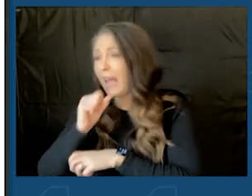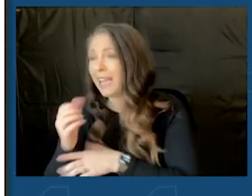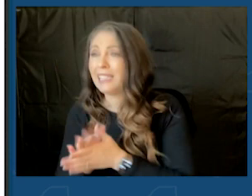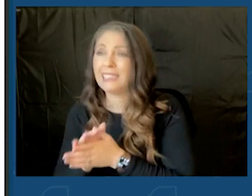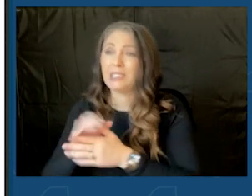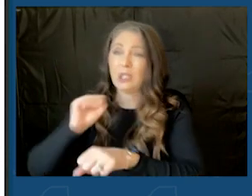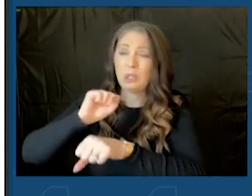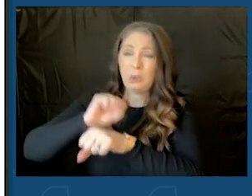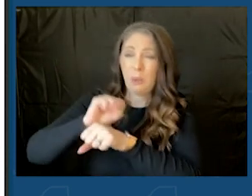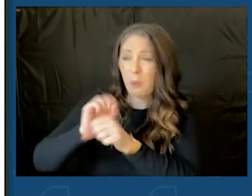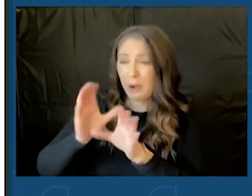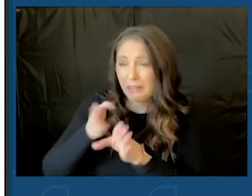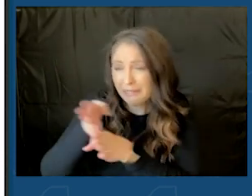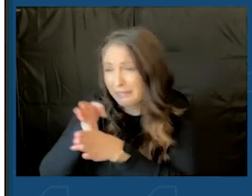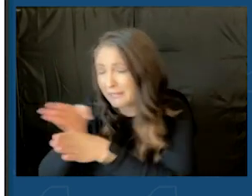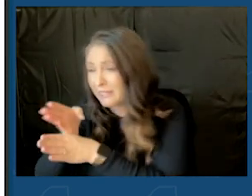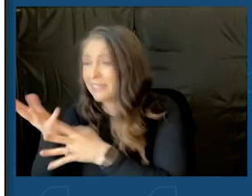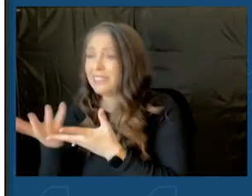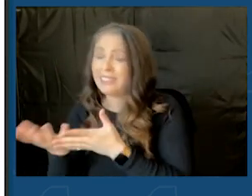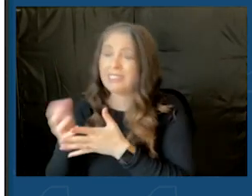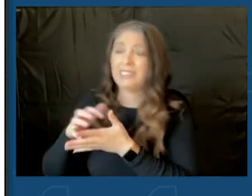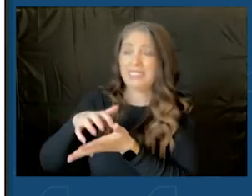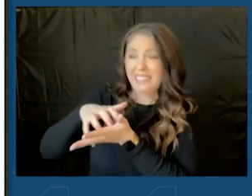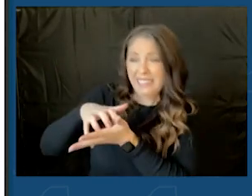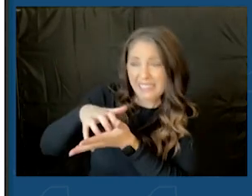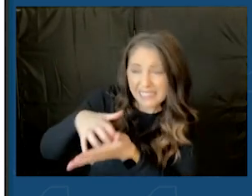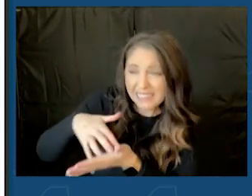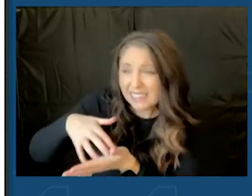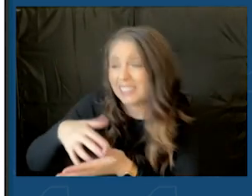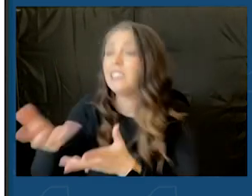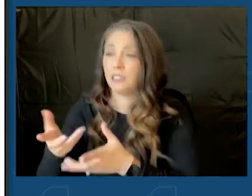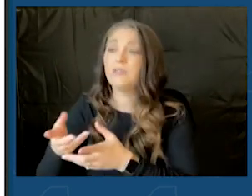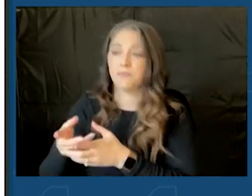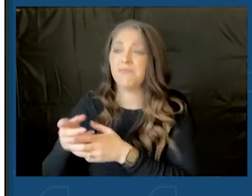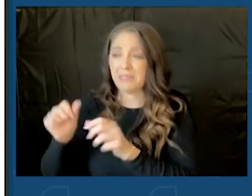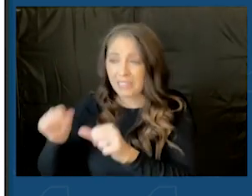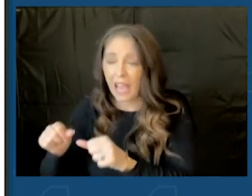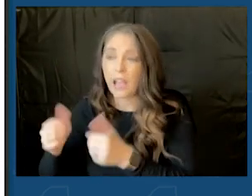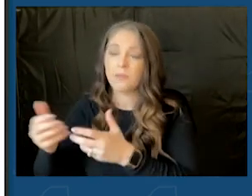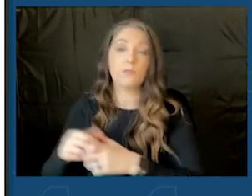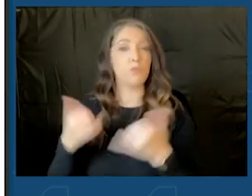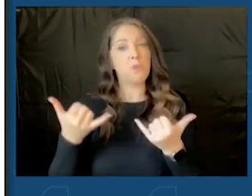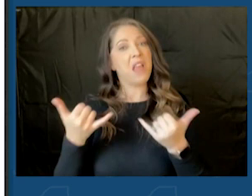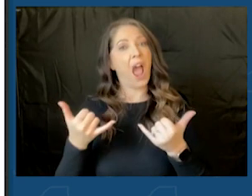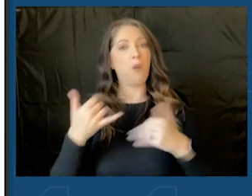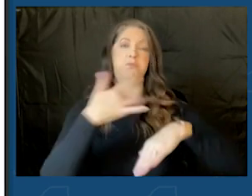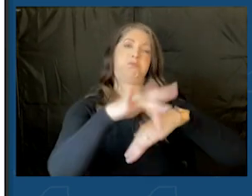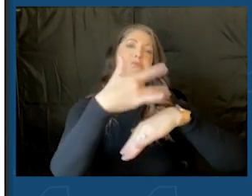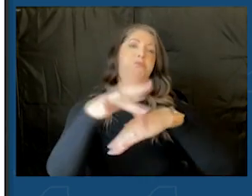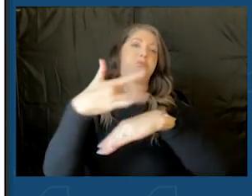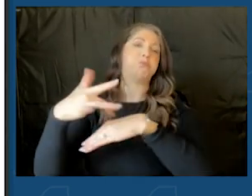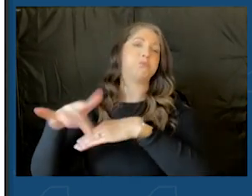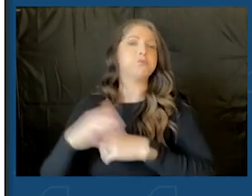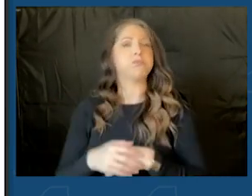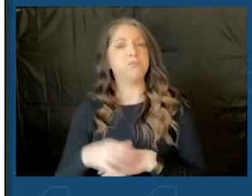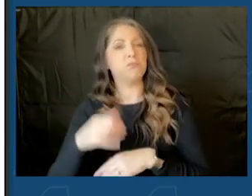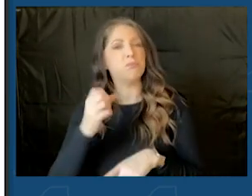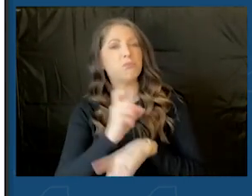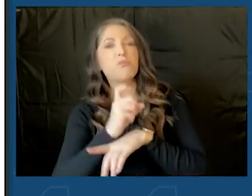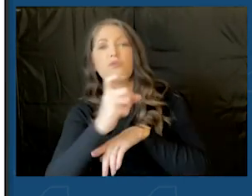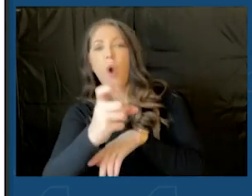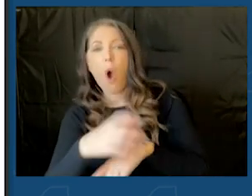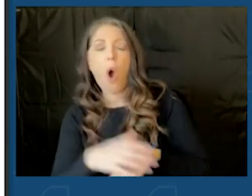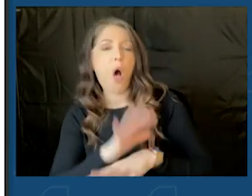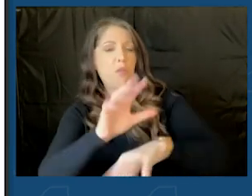vulnerable could get the booster shots. And now, today, they're widely available. So you just call up, make an appointment, go online, make an appointment, your own